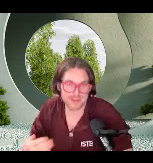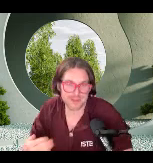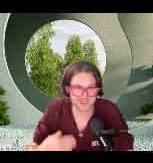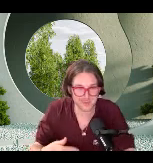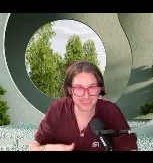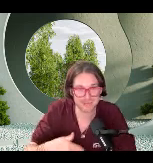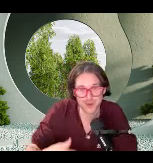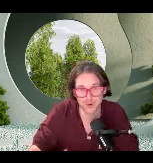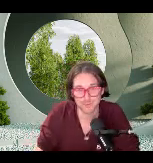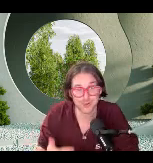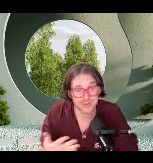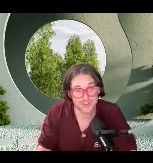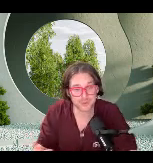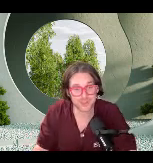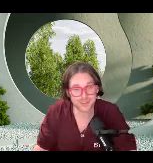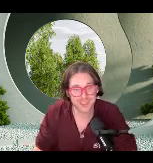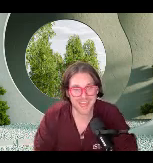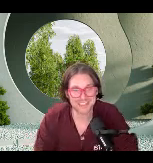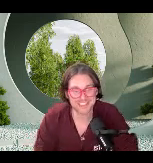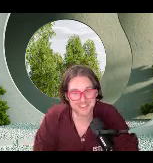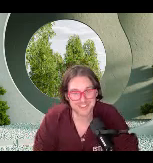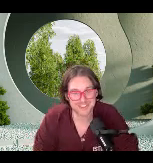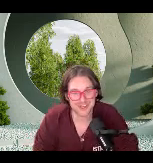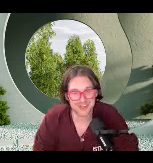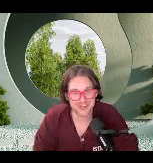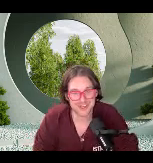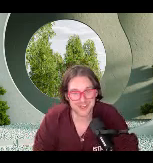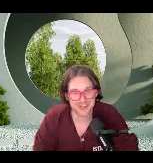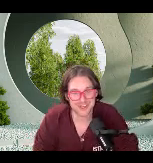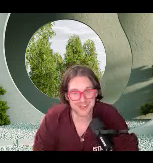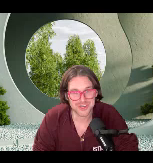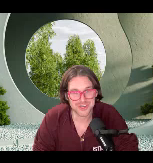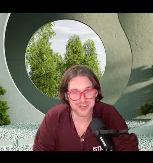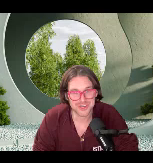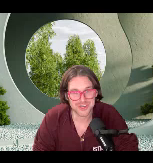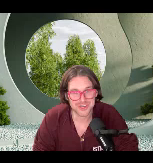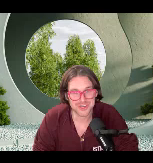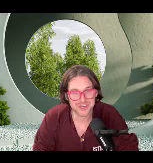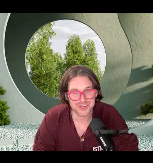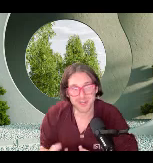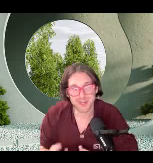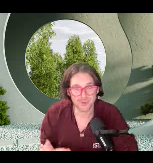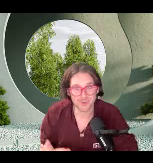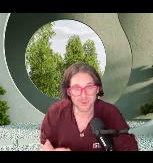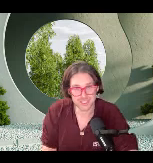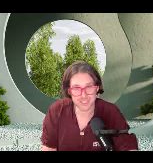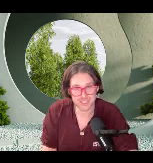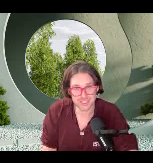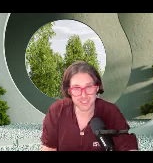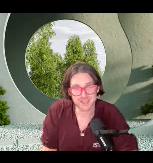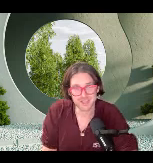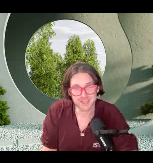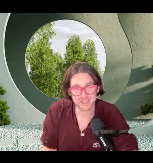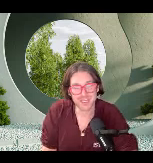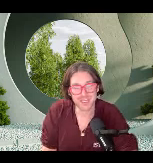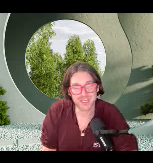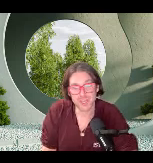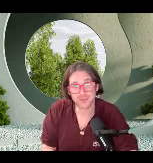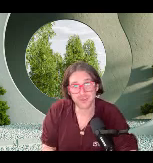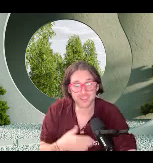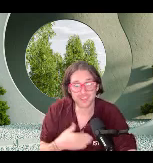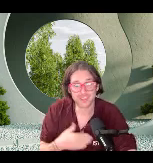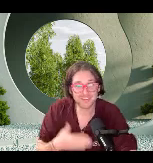was thinking about this week in my own personal work as an instructional designer and professor, and I was thinking about our role as educators.